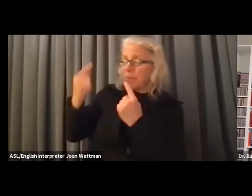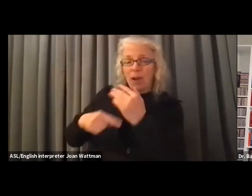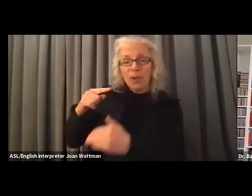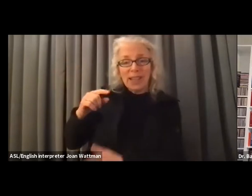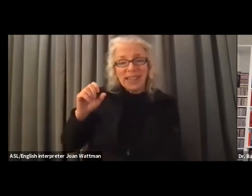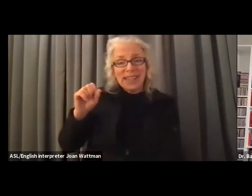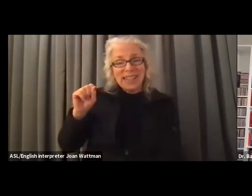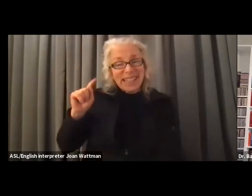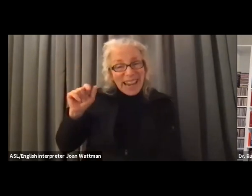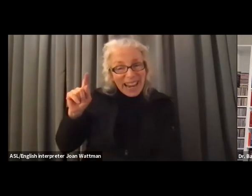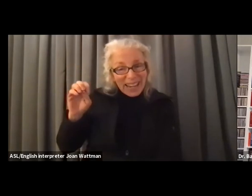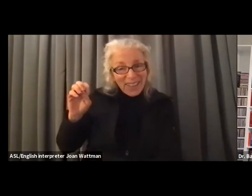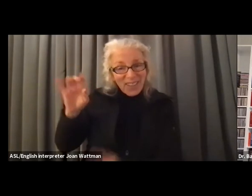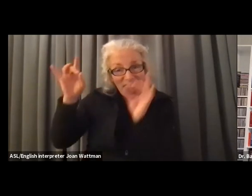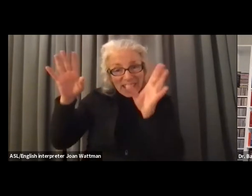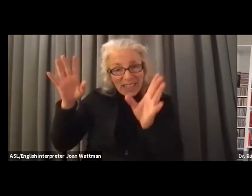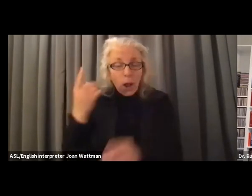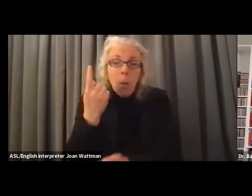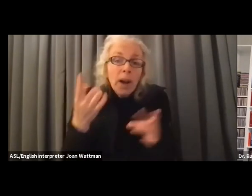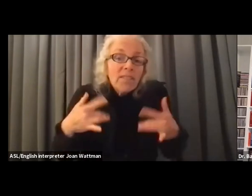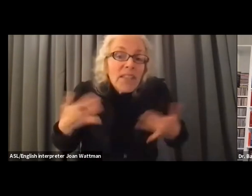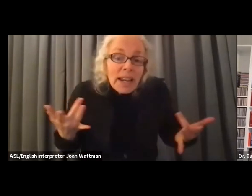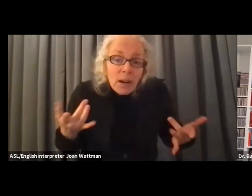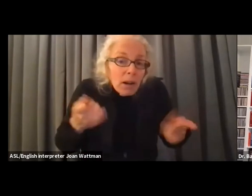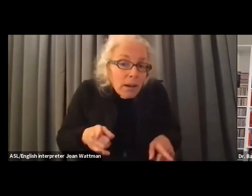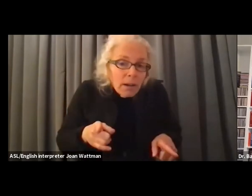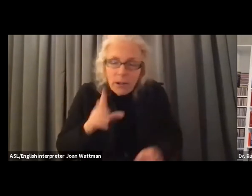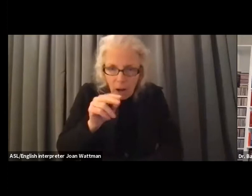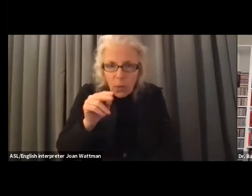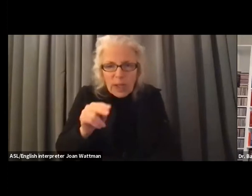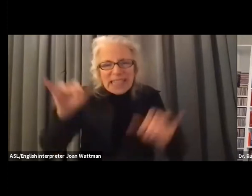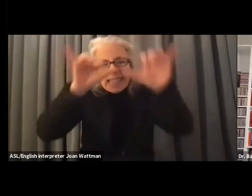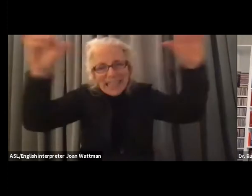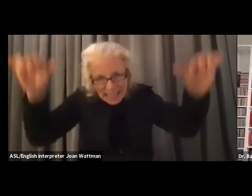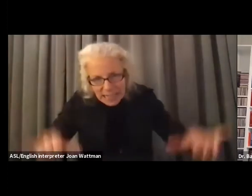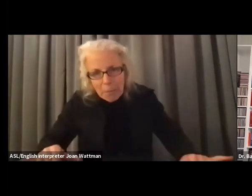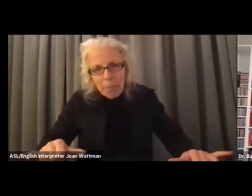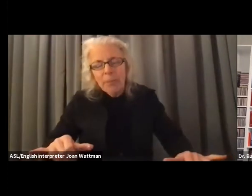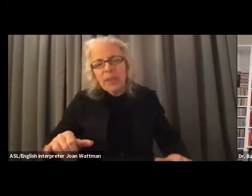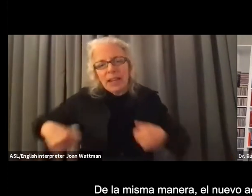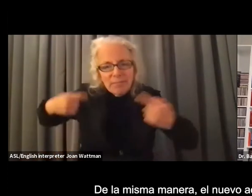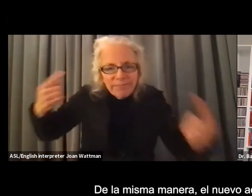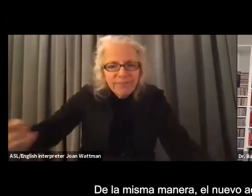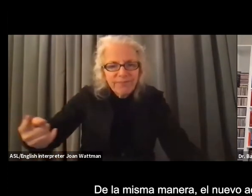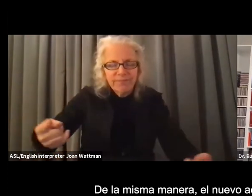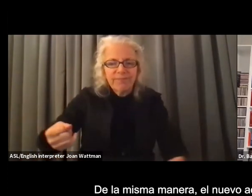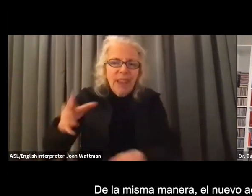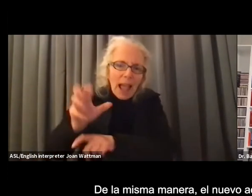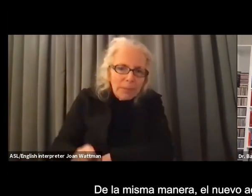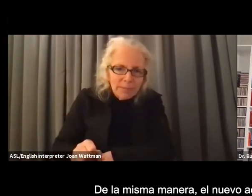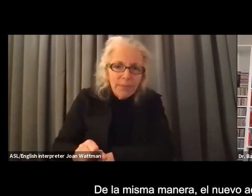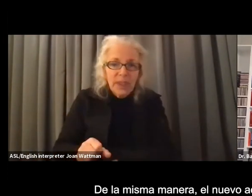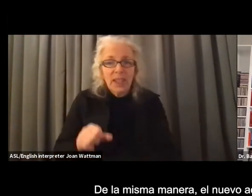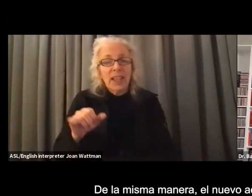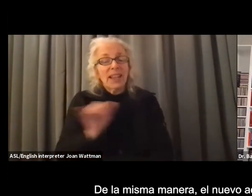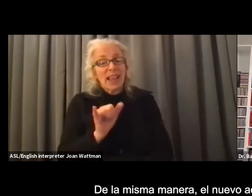response to events, but response to systems and longstanding practices. Similarly, the Red, Black, and